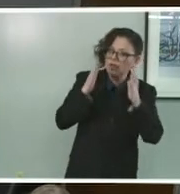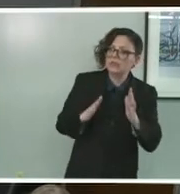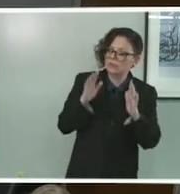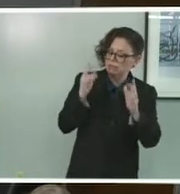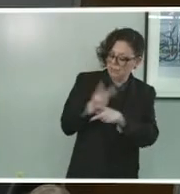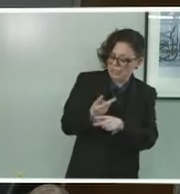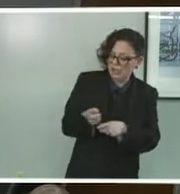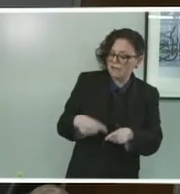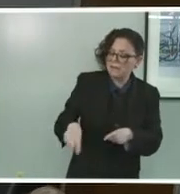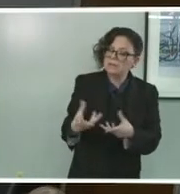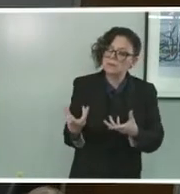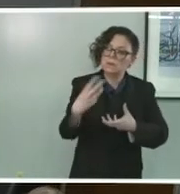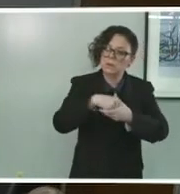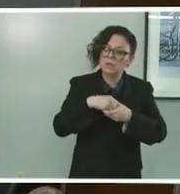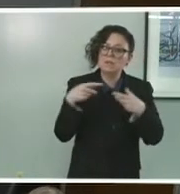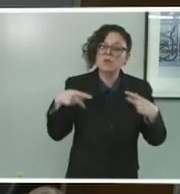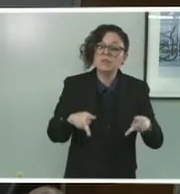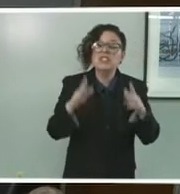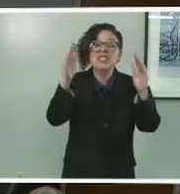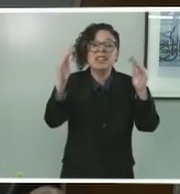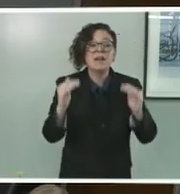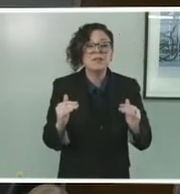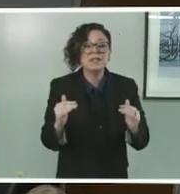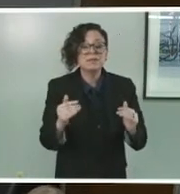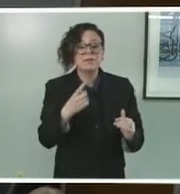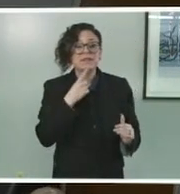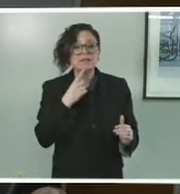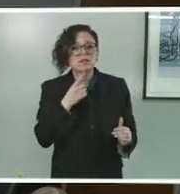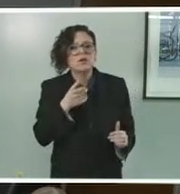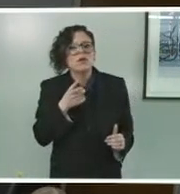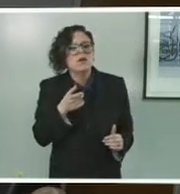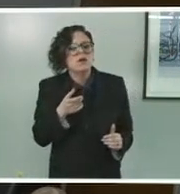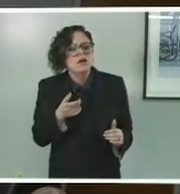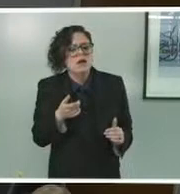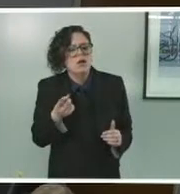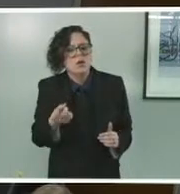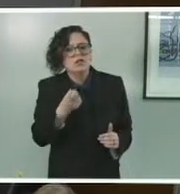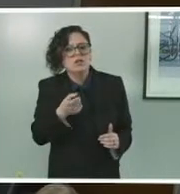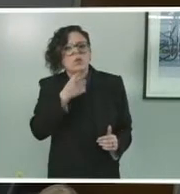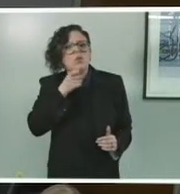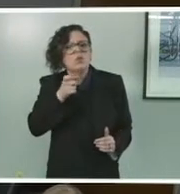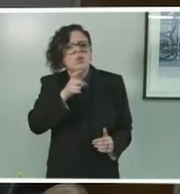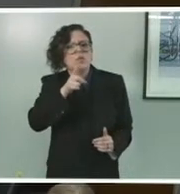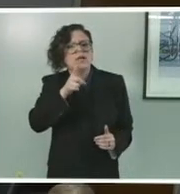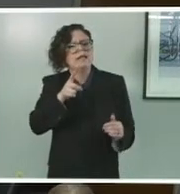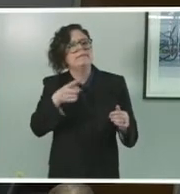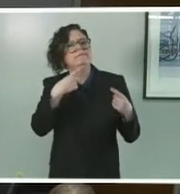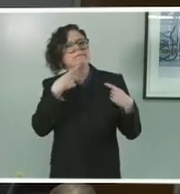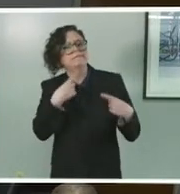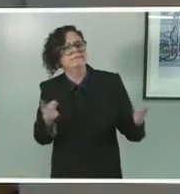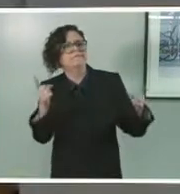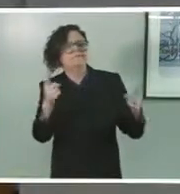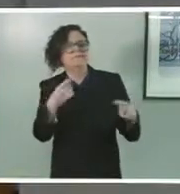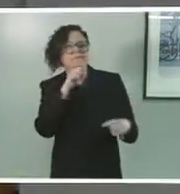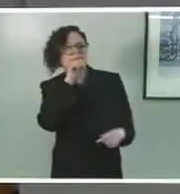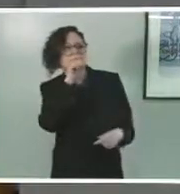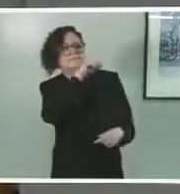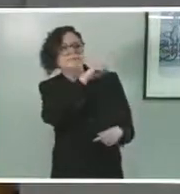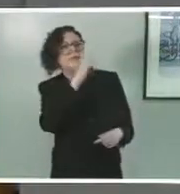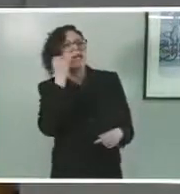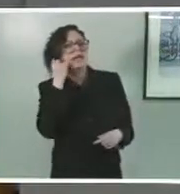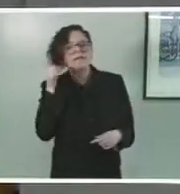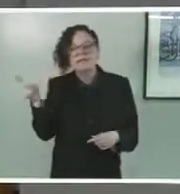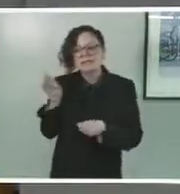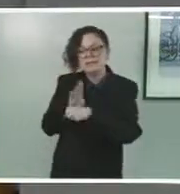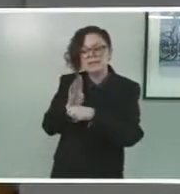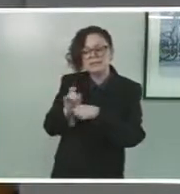Okay. I'll answer this one. Who do we notify if a business isn't following the order and is requiring